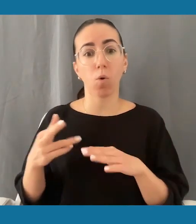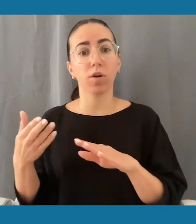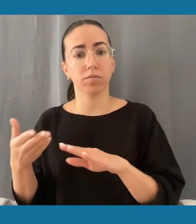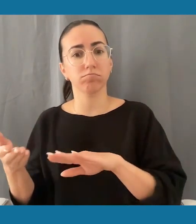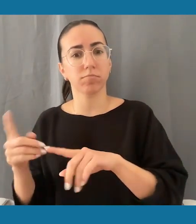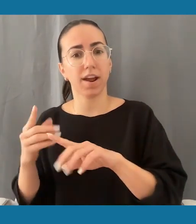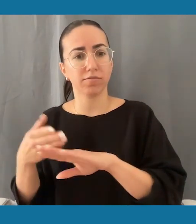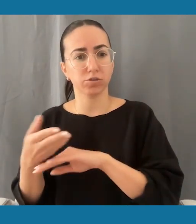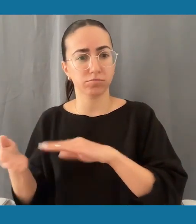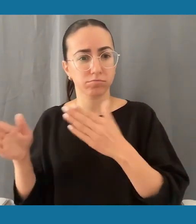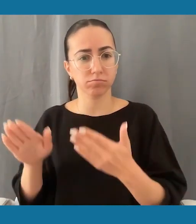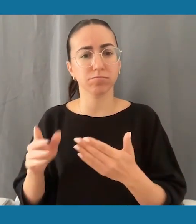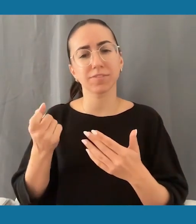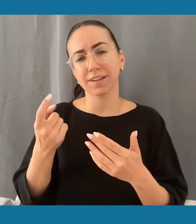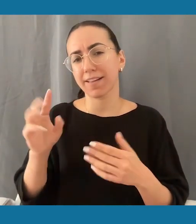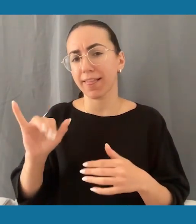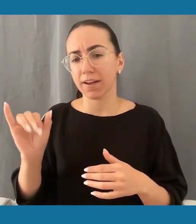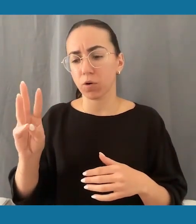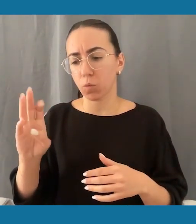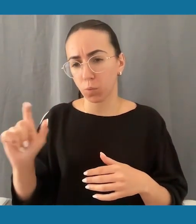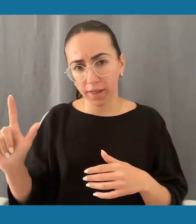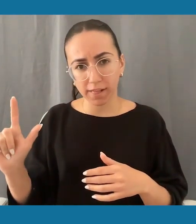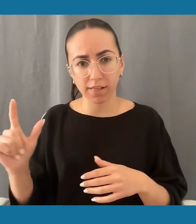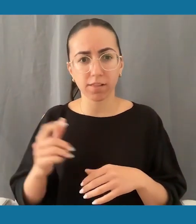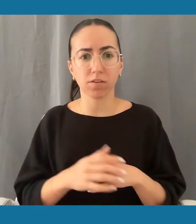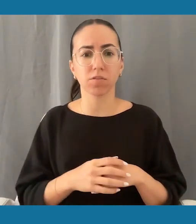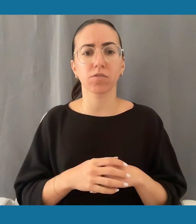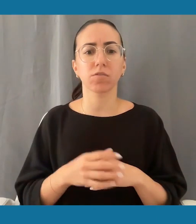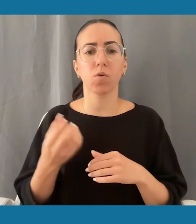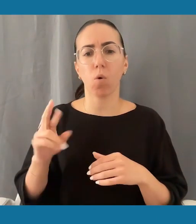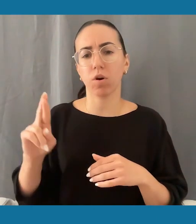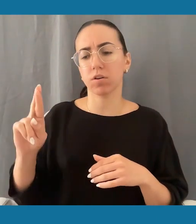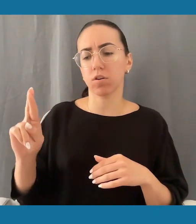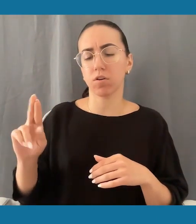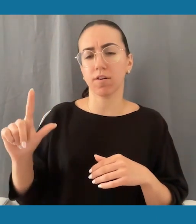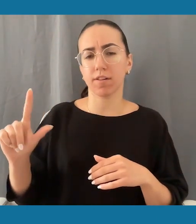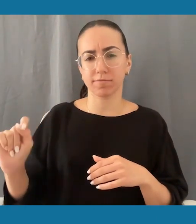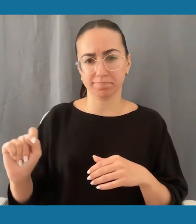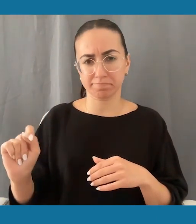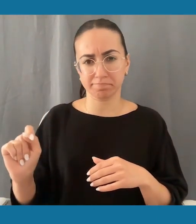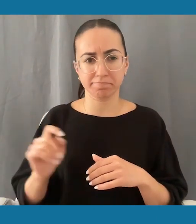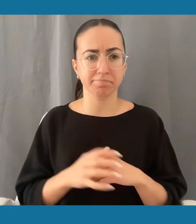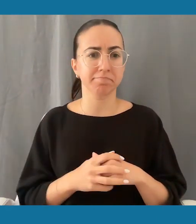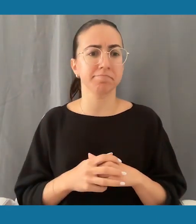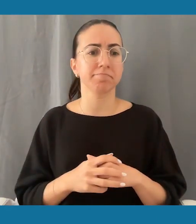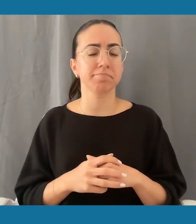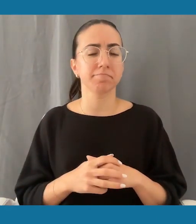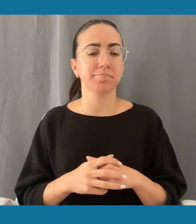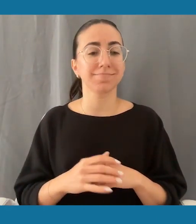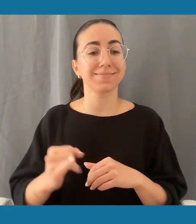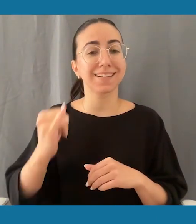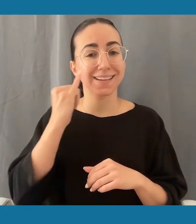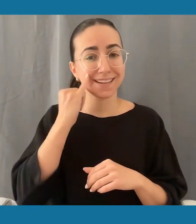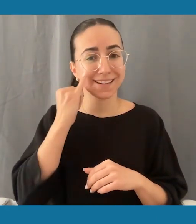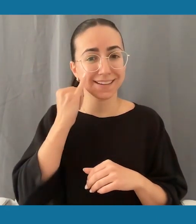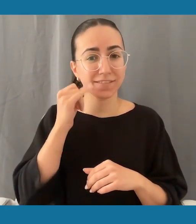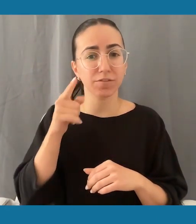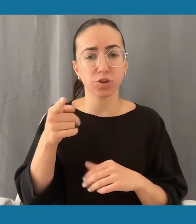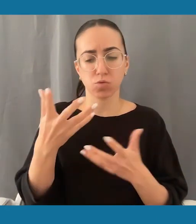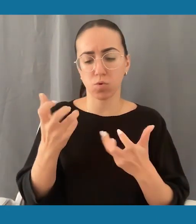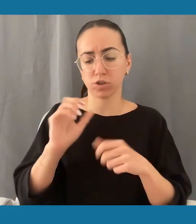either be through a will or a revocable trust, with one exception. If you are trying to create